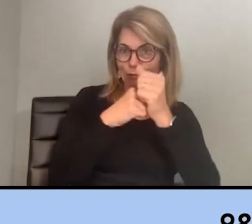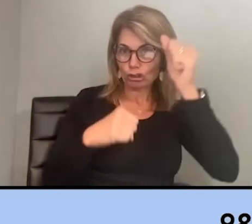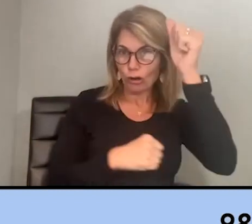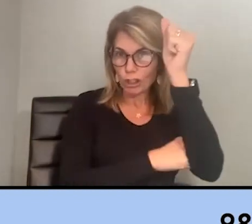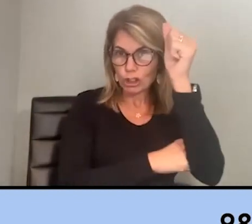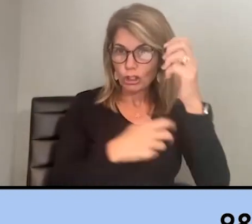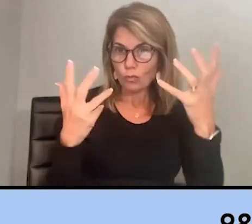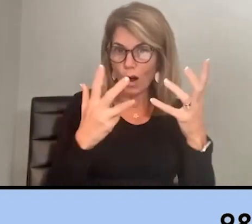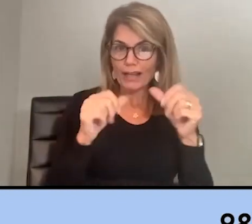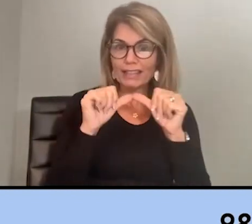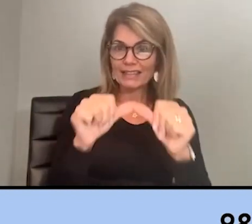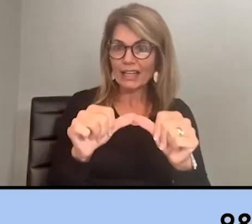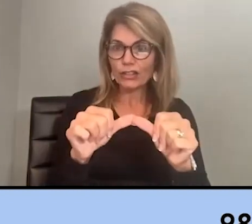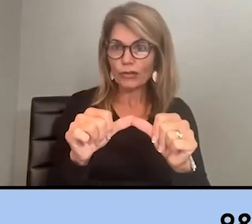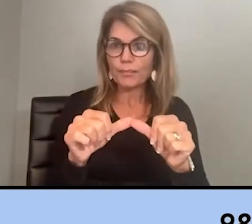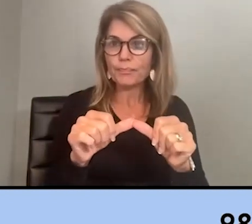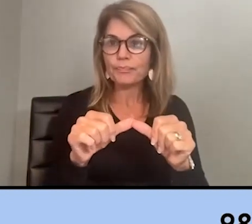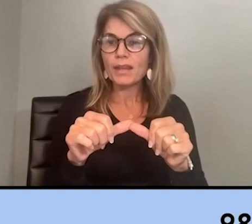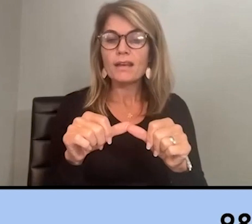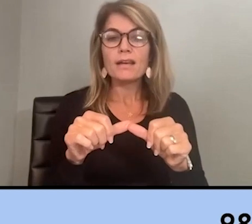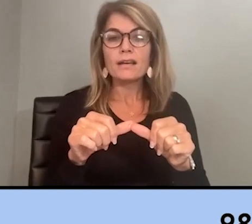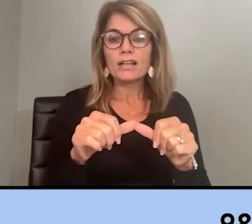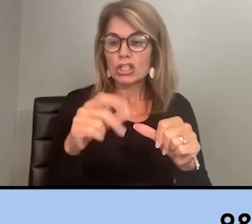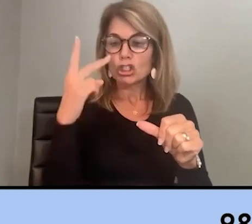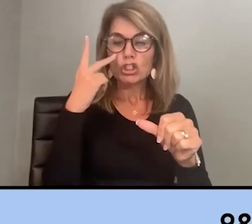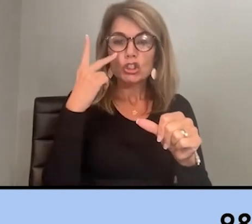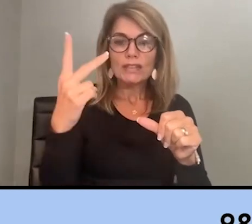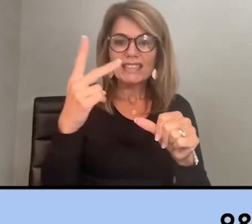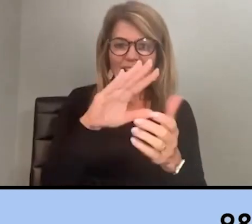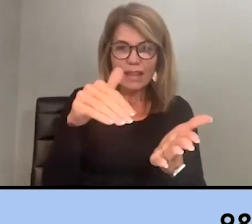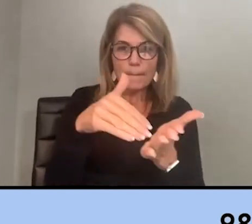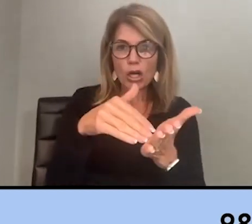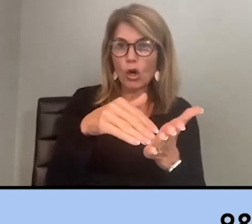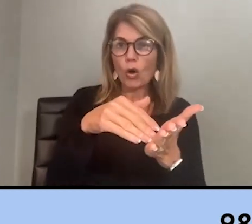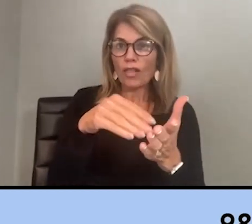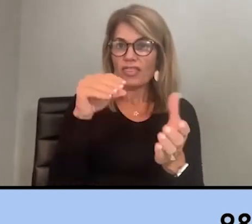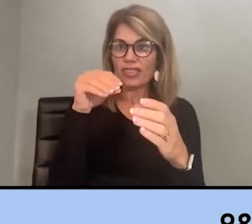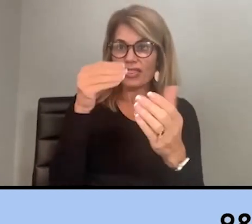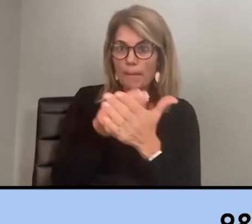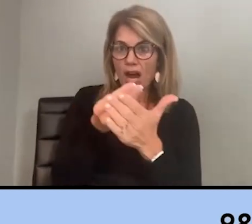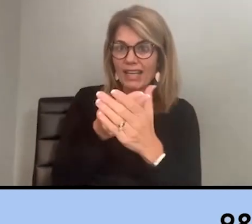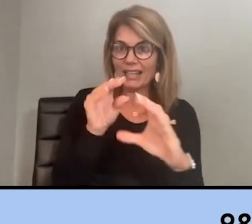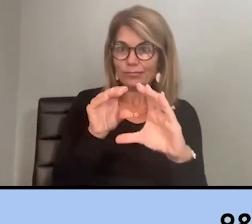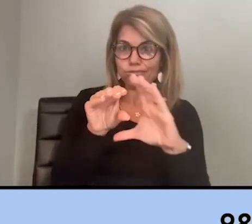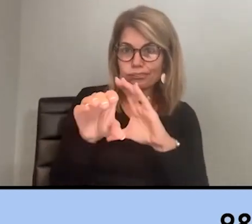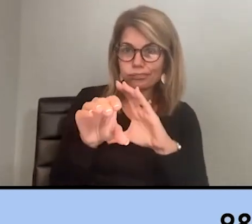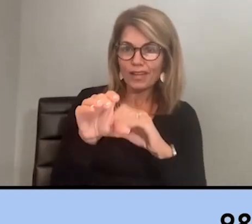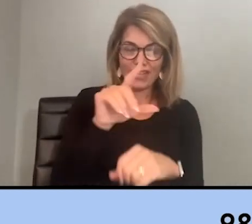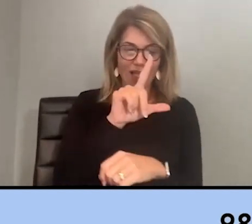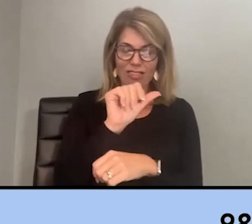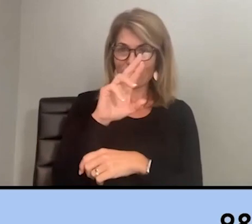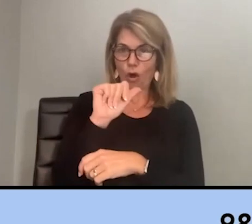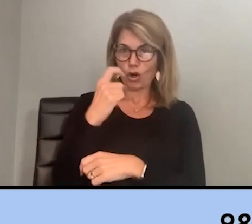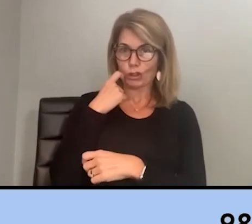entire continuum, these three components. You see in the middle there, the money that largely has gone to, that Laura was speaking about. This